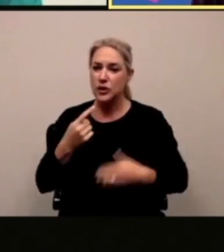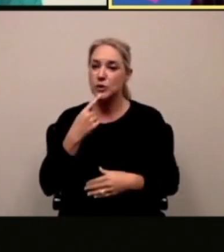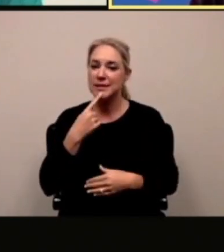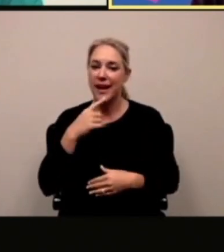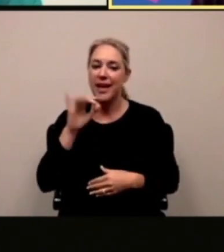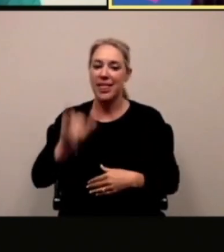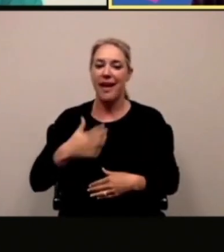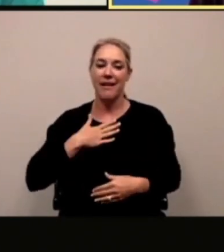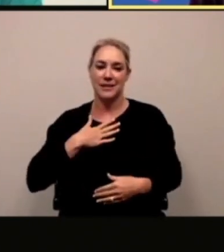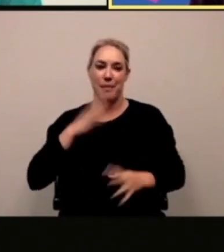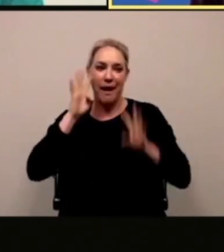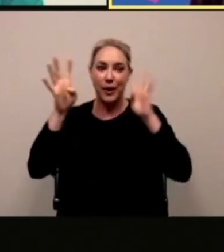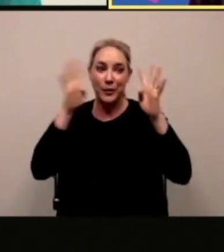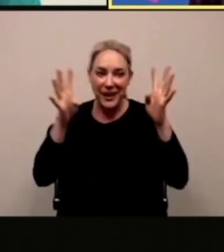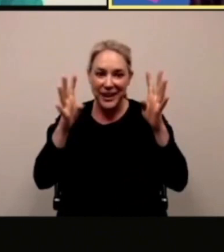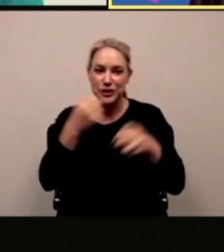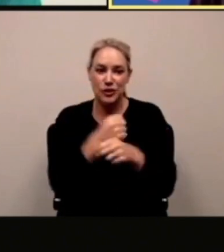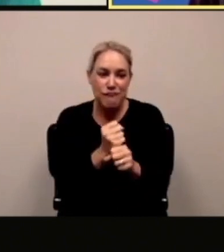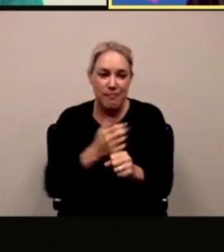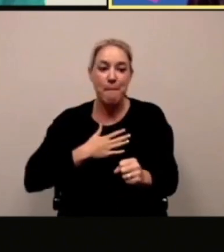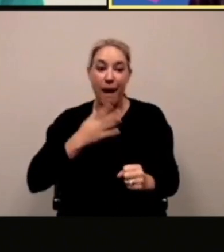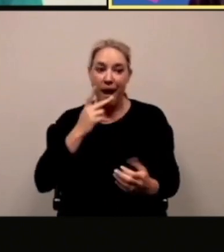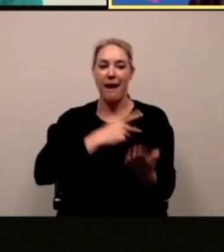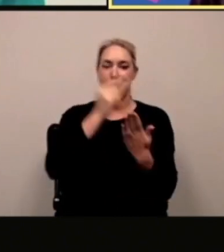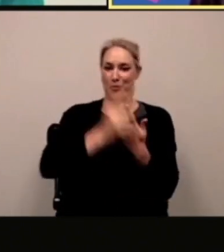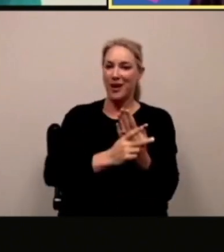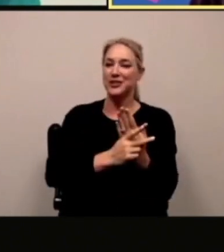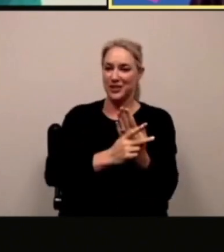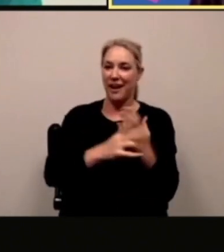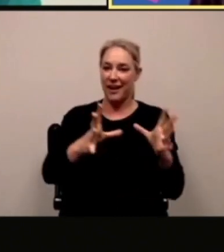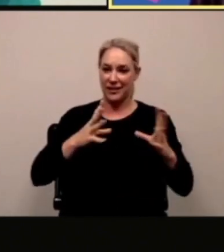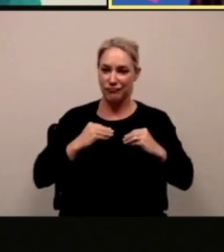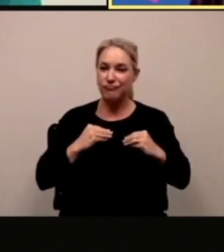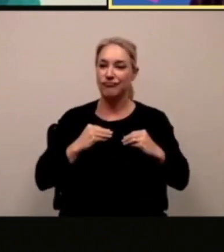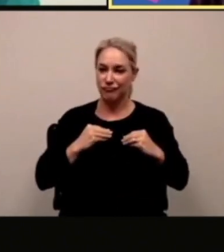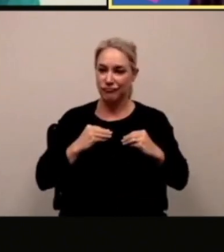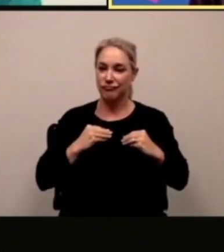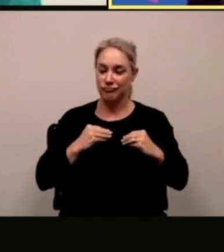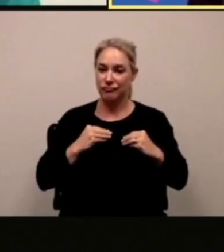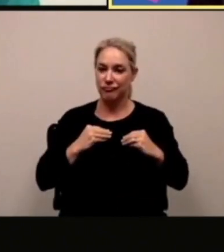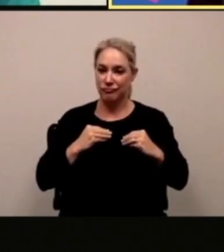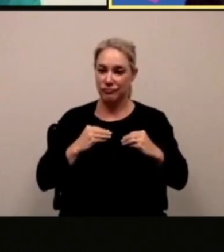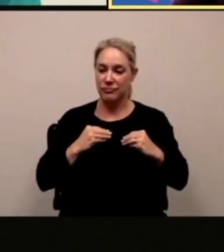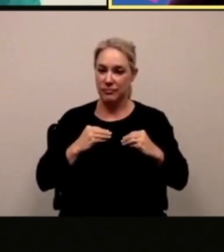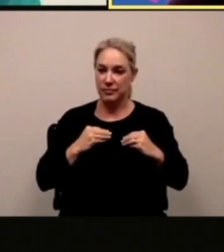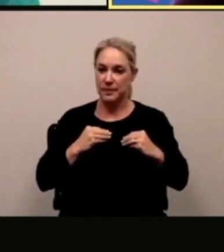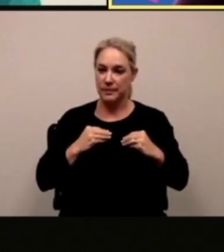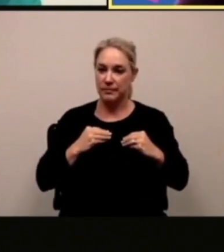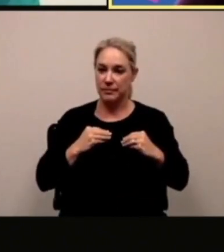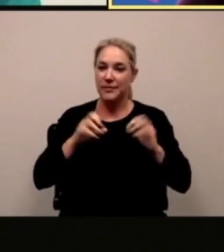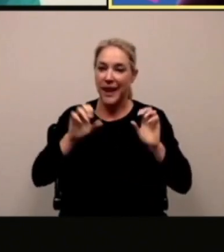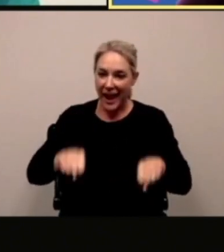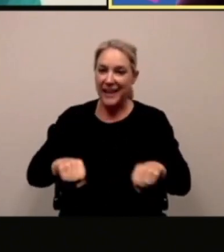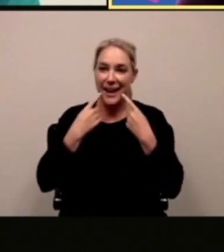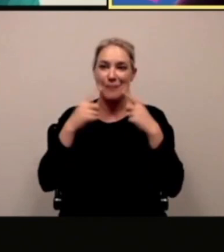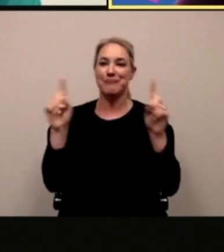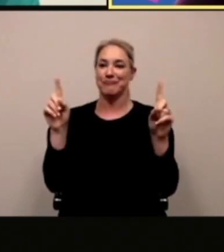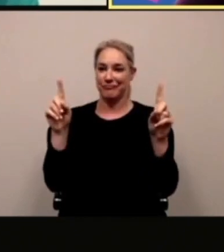my creation, it's my project, and I could do this, okay?